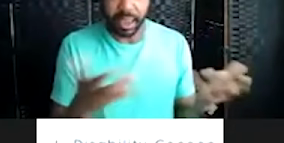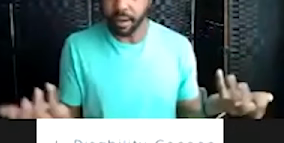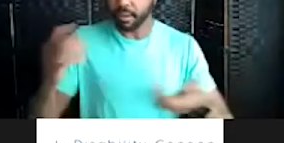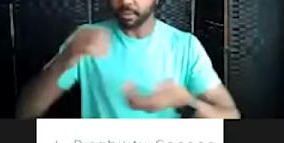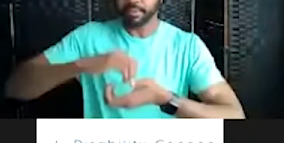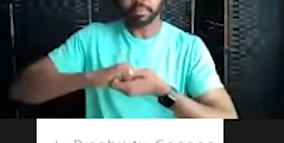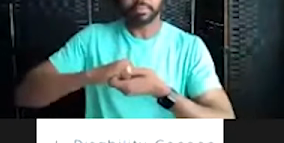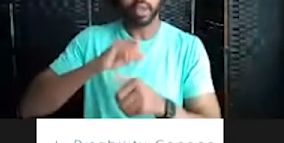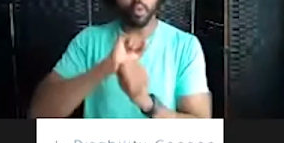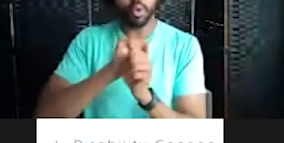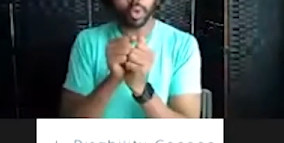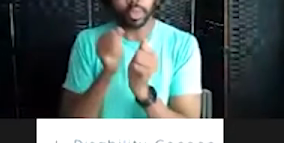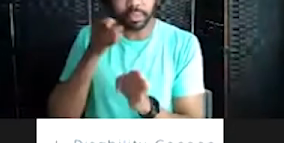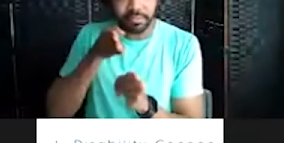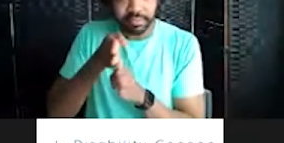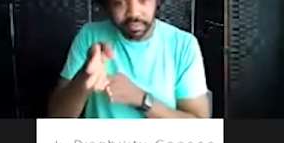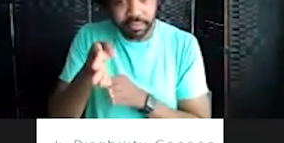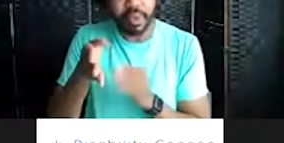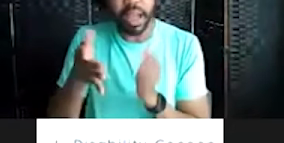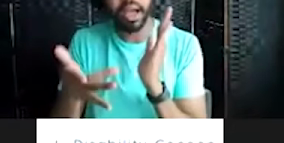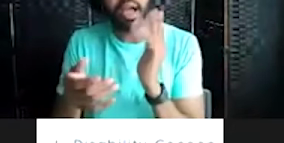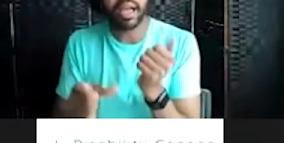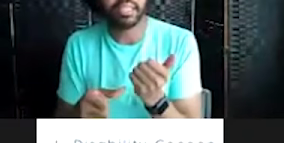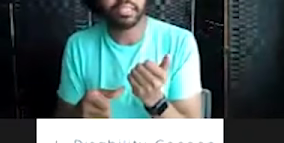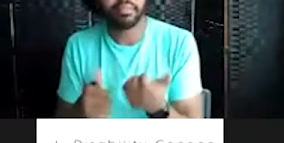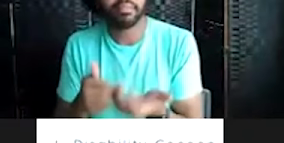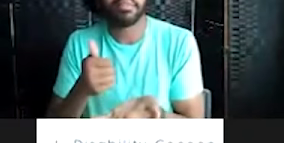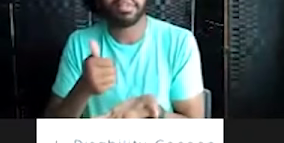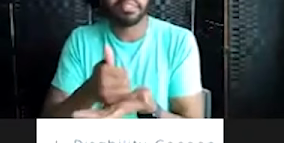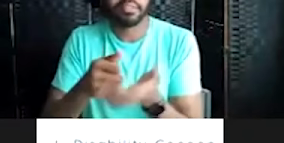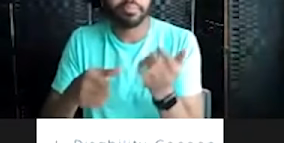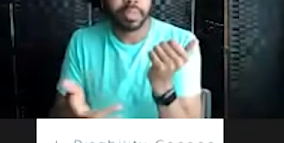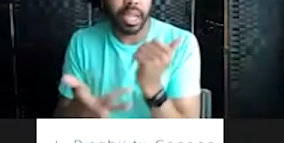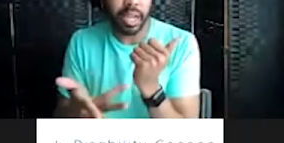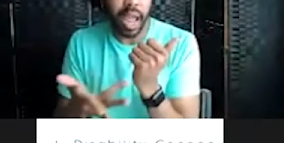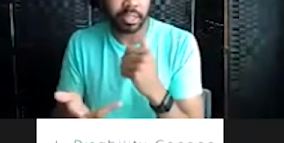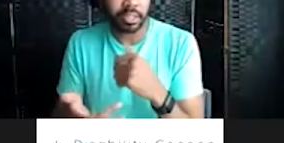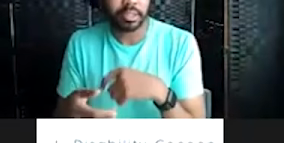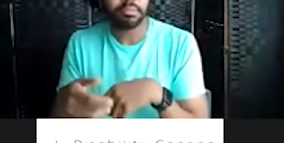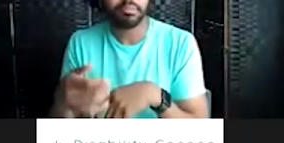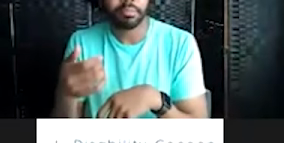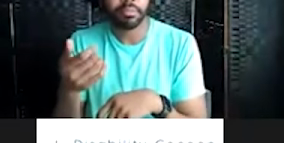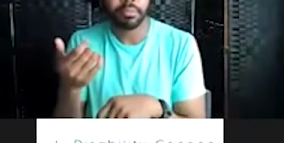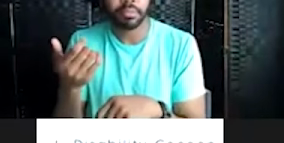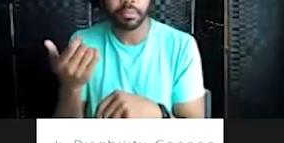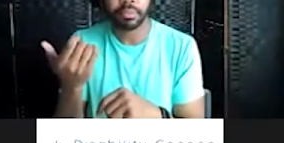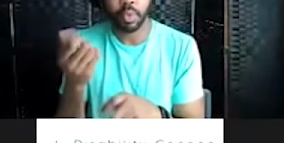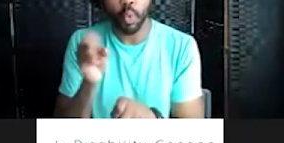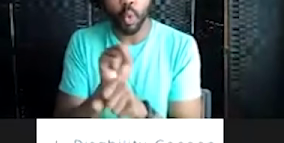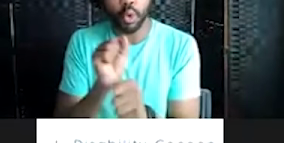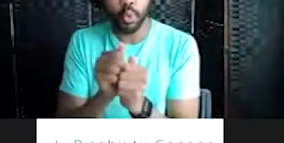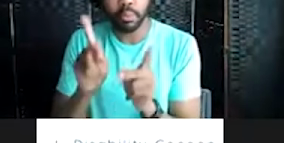in the assistive technology arena of working with people with disabilities.